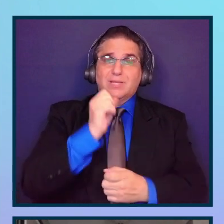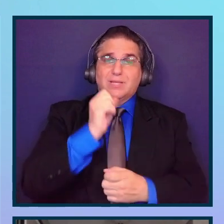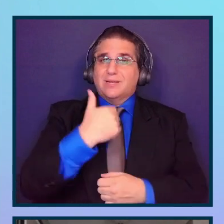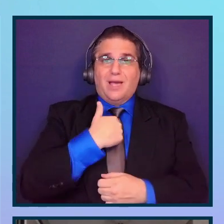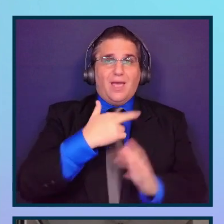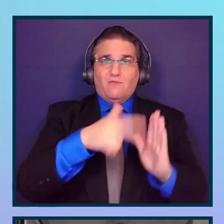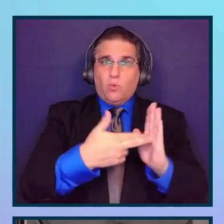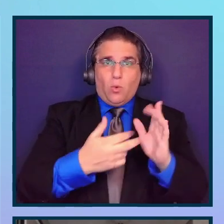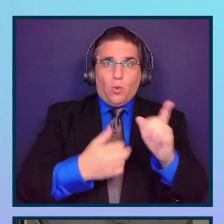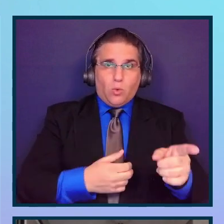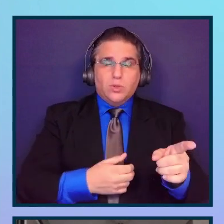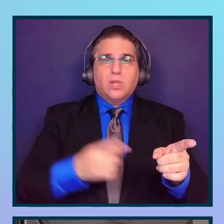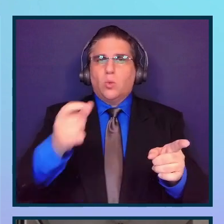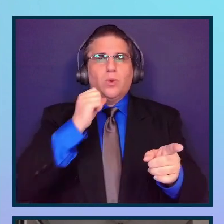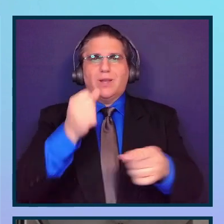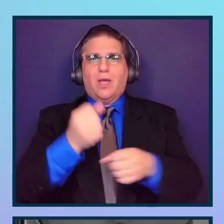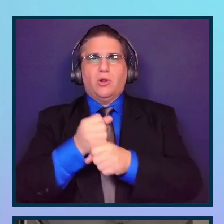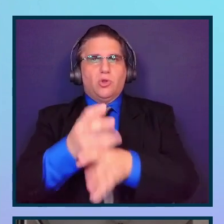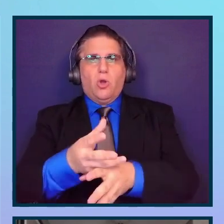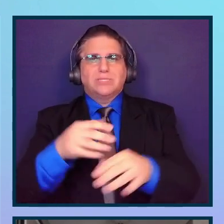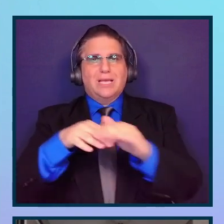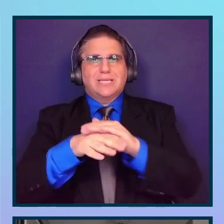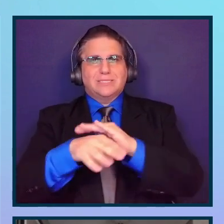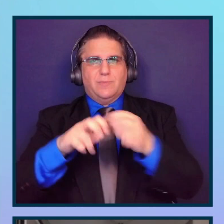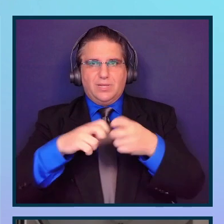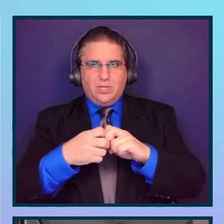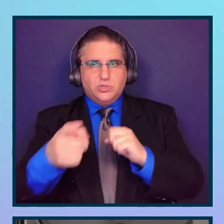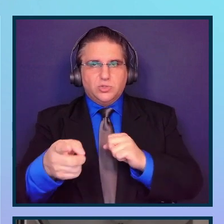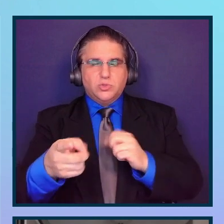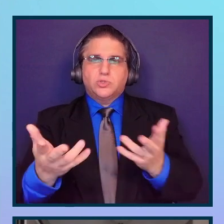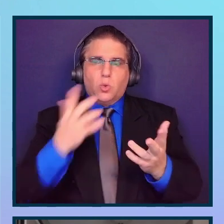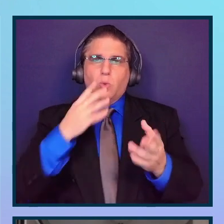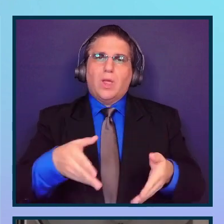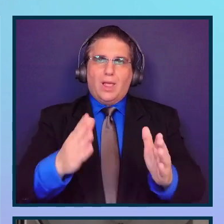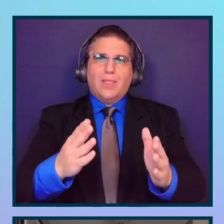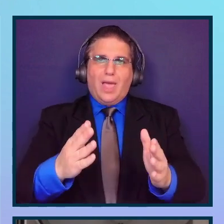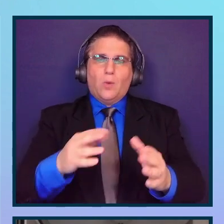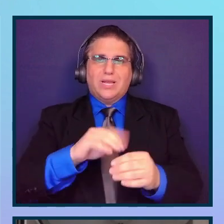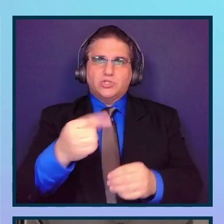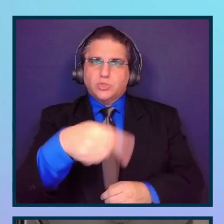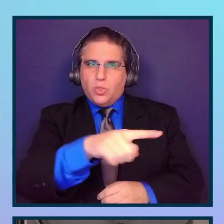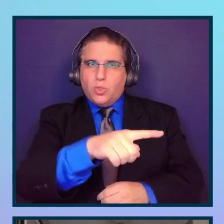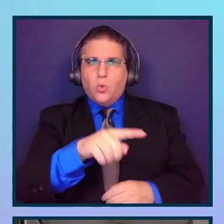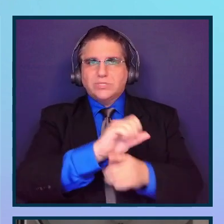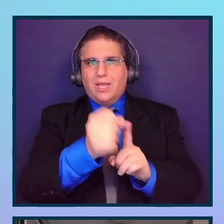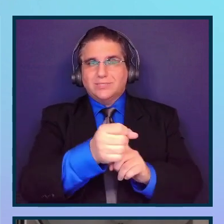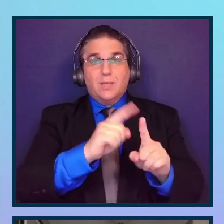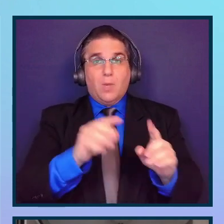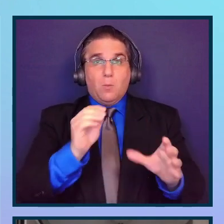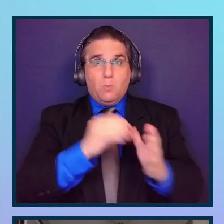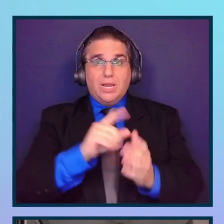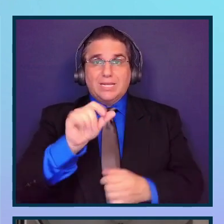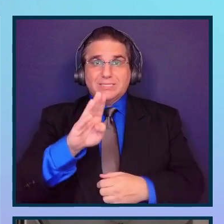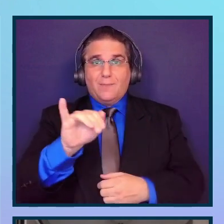a role would not cause accessibility issues. So we will allow it in just those cases, but putting tab index